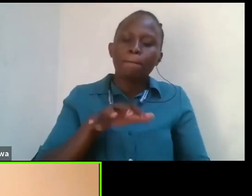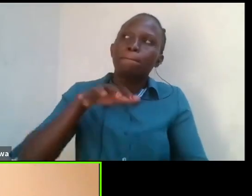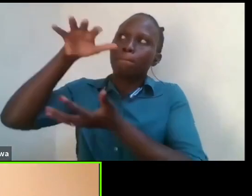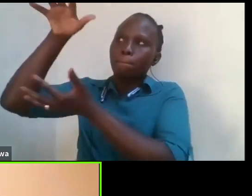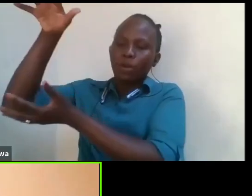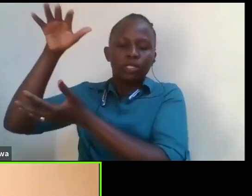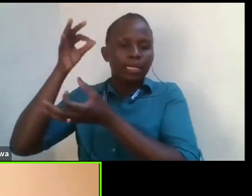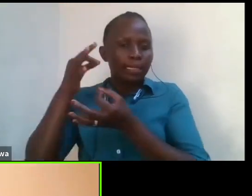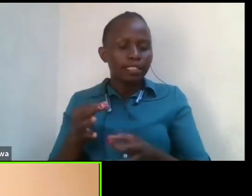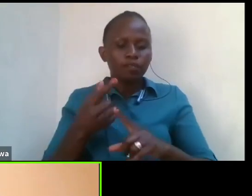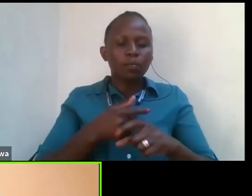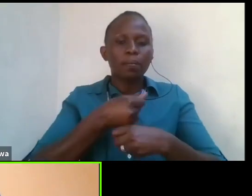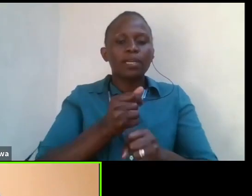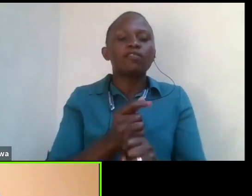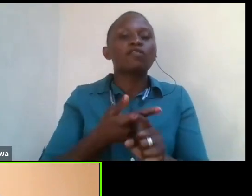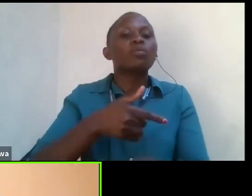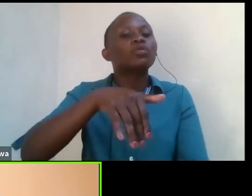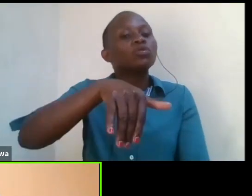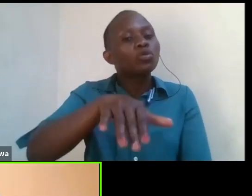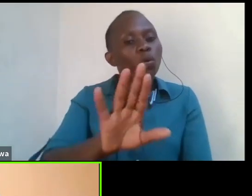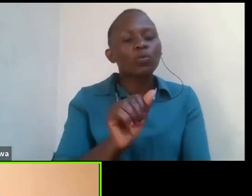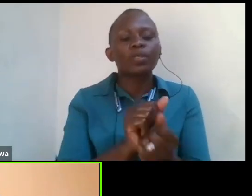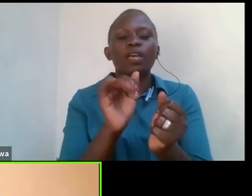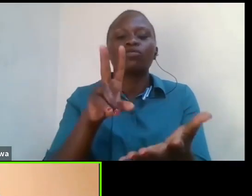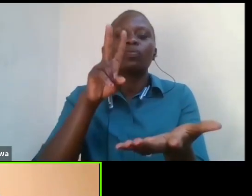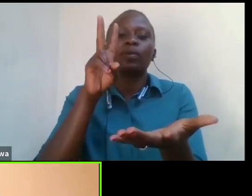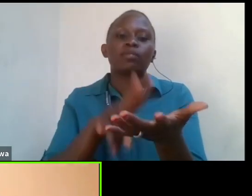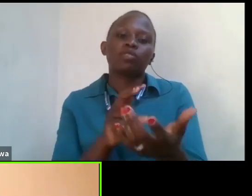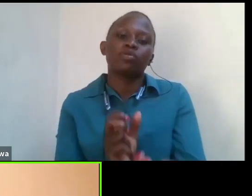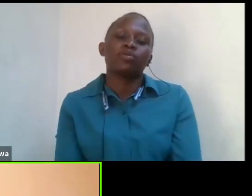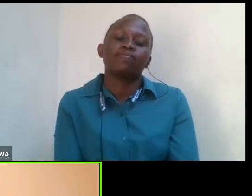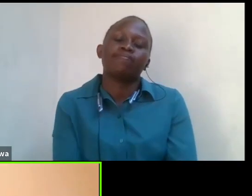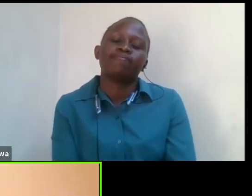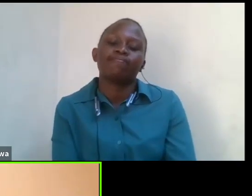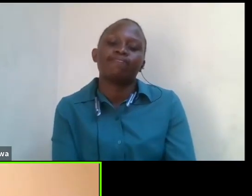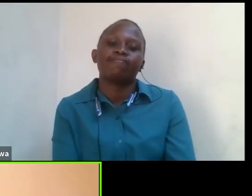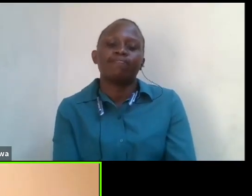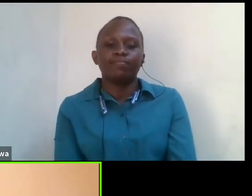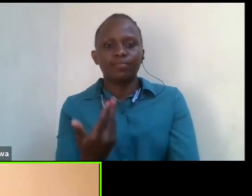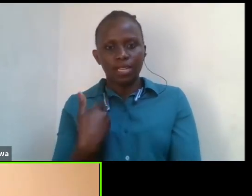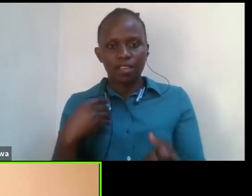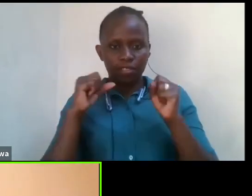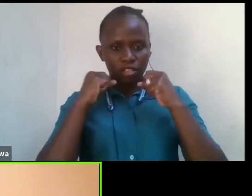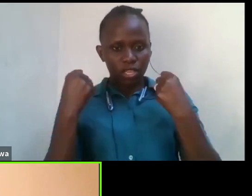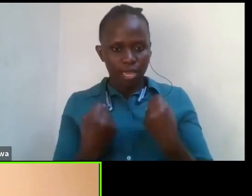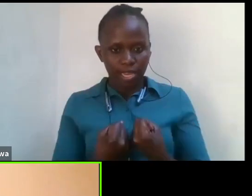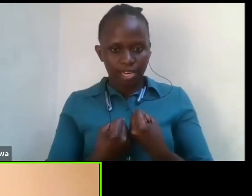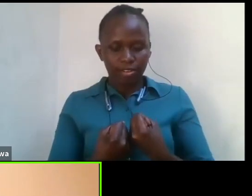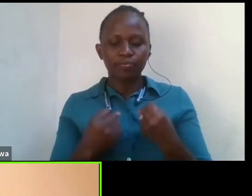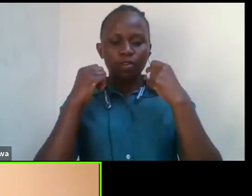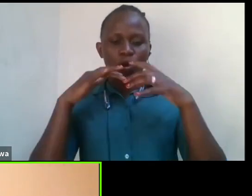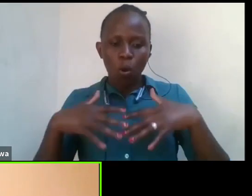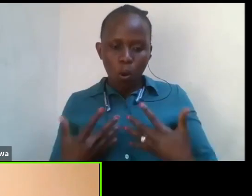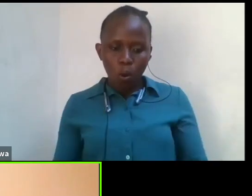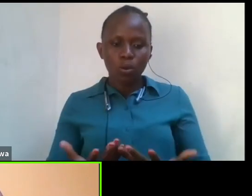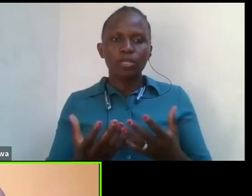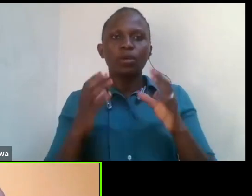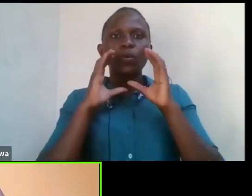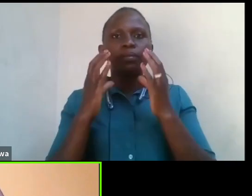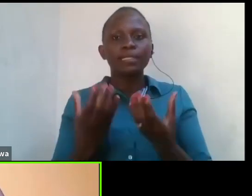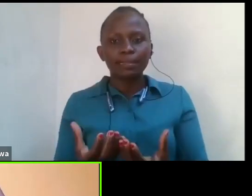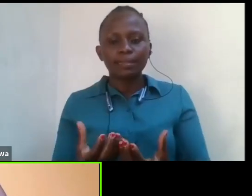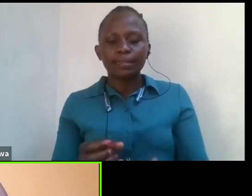made from your invention without your permission. Then you've got the society or the community. If